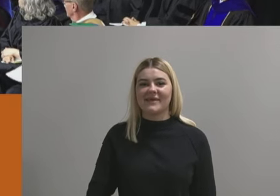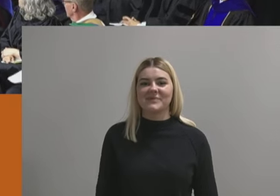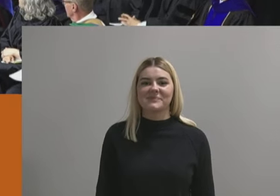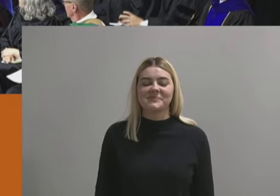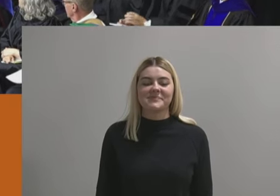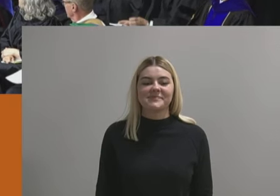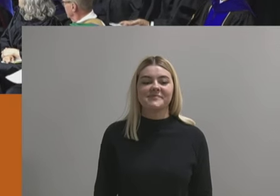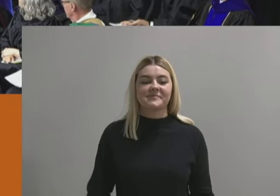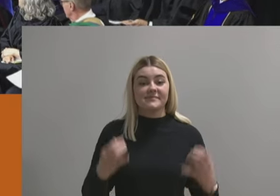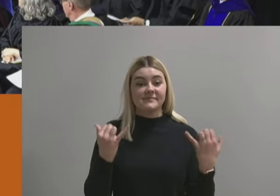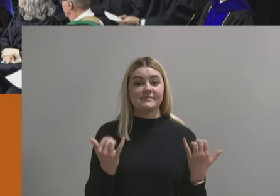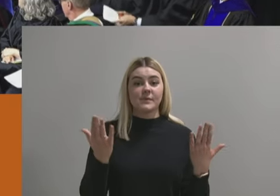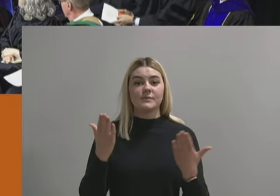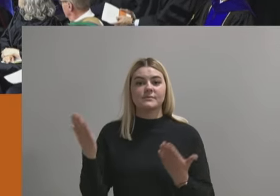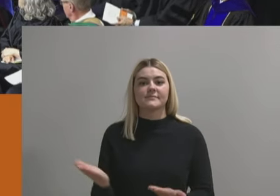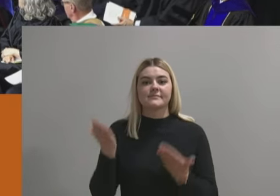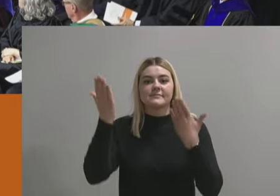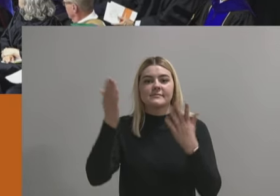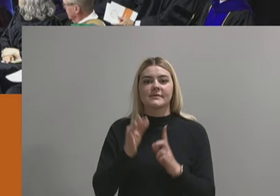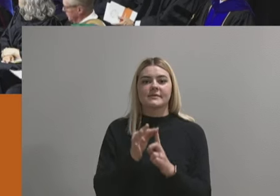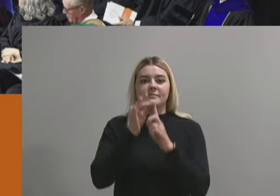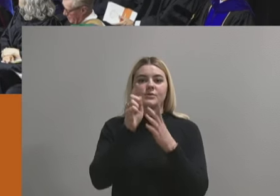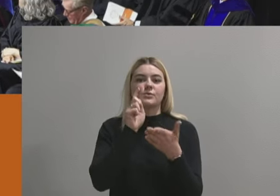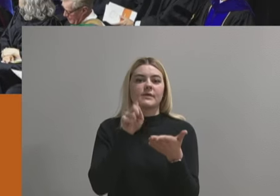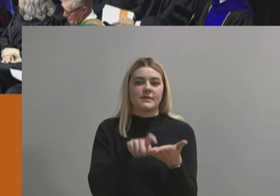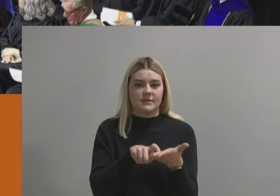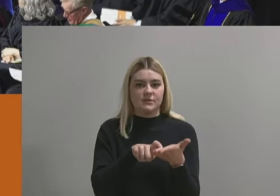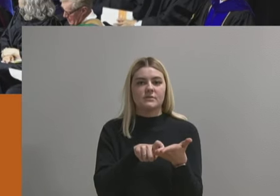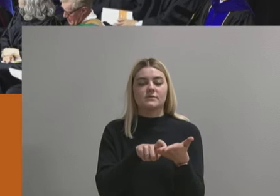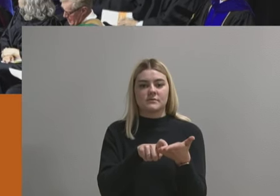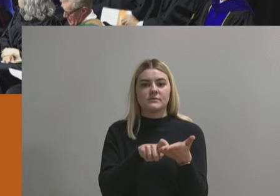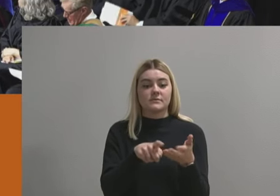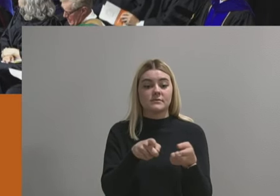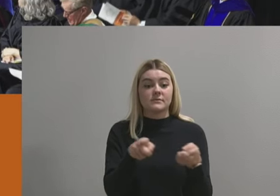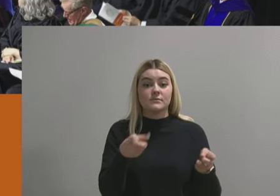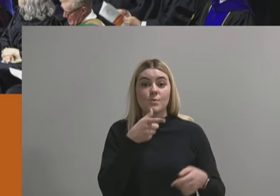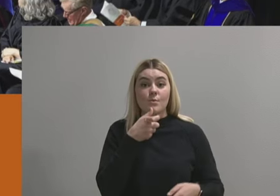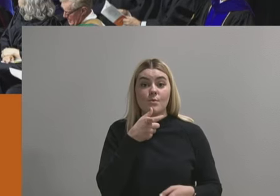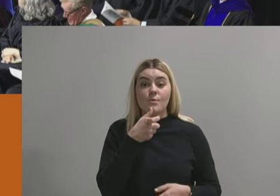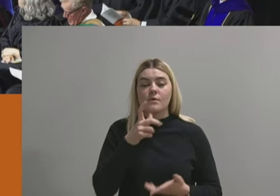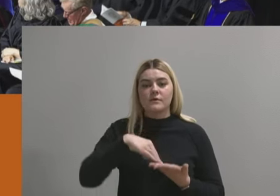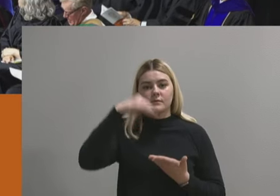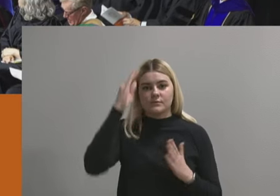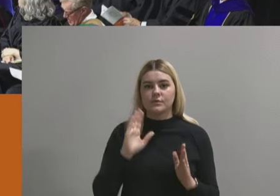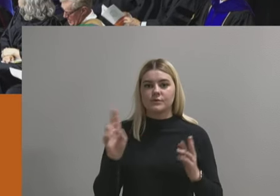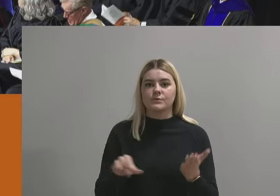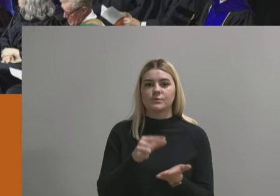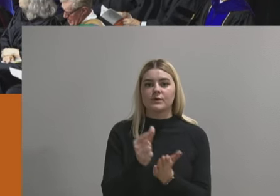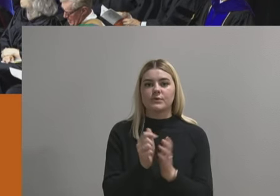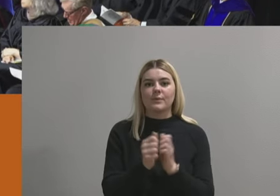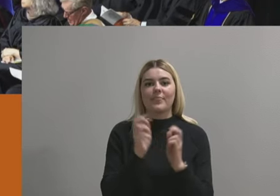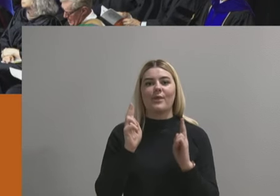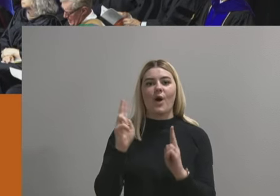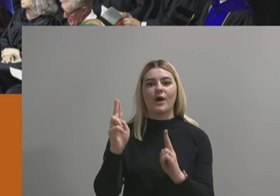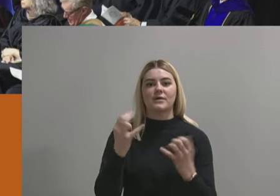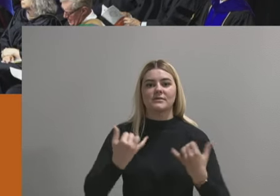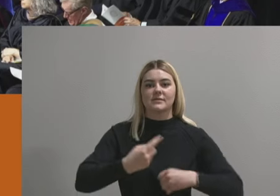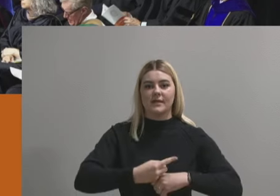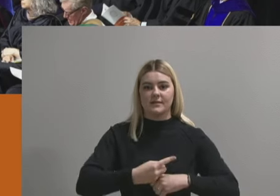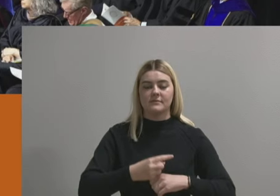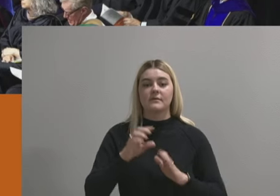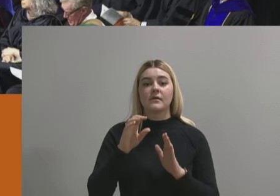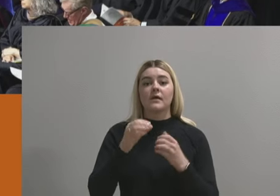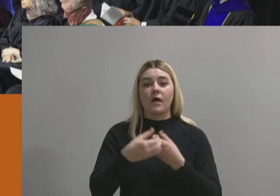I would now like to offer special recognition of those students graduating with honors today. The Office